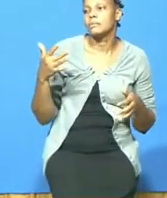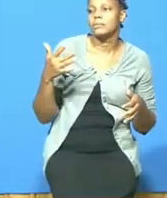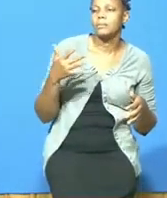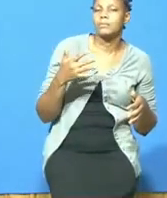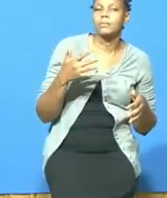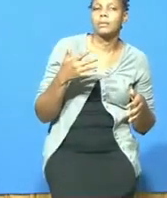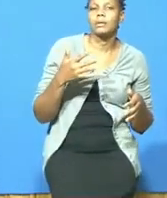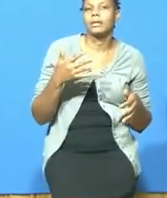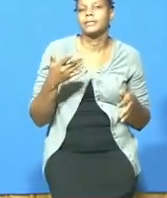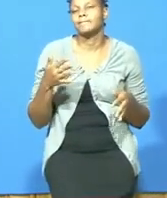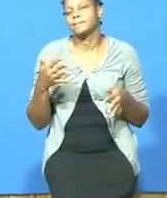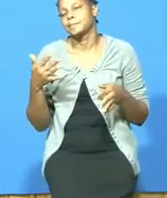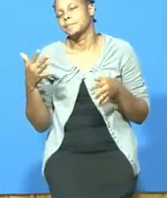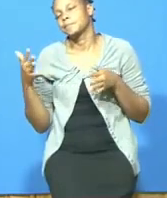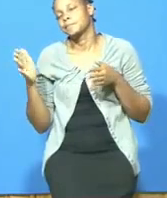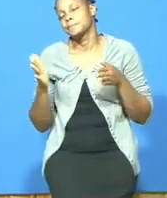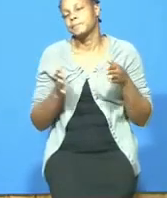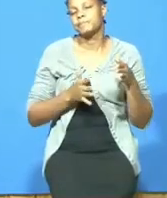Often